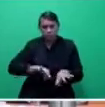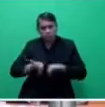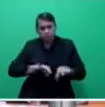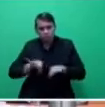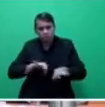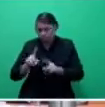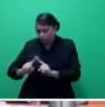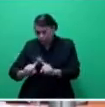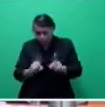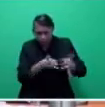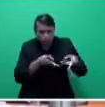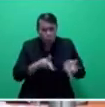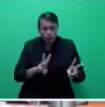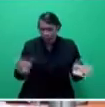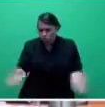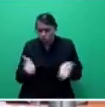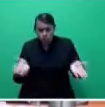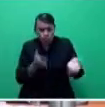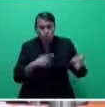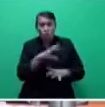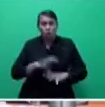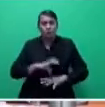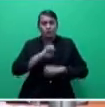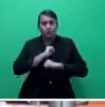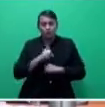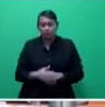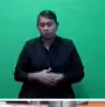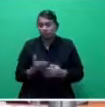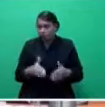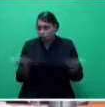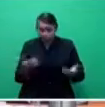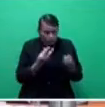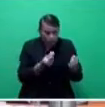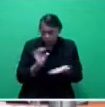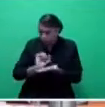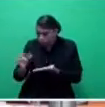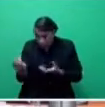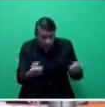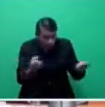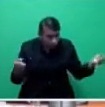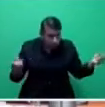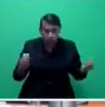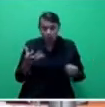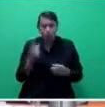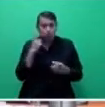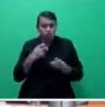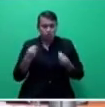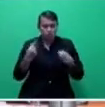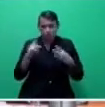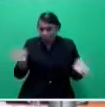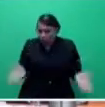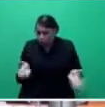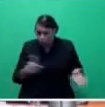to encourage confidence, boost of confidence, liquidity is there, try and get business houses to actually have